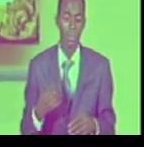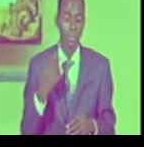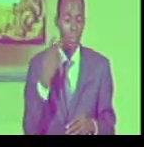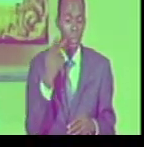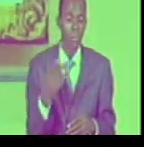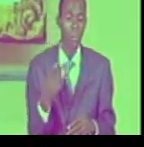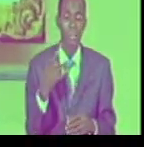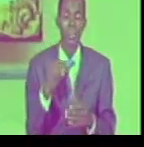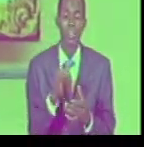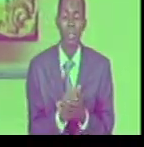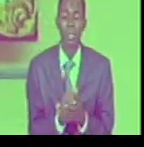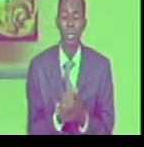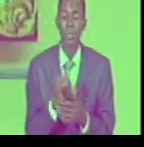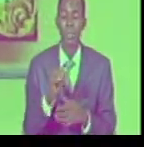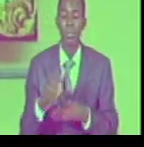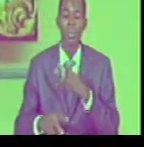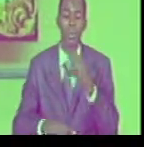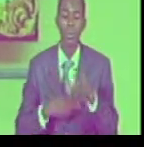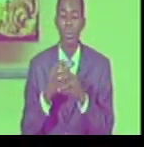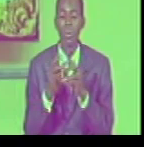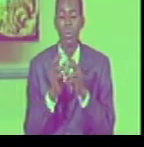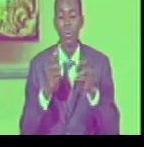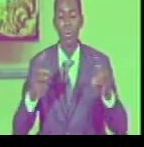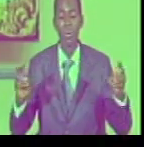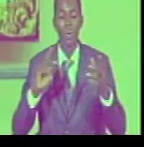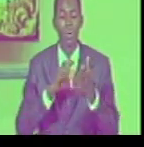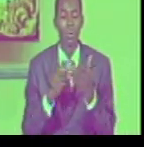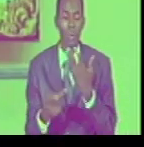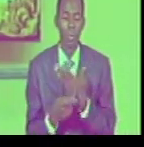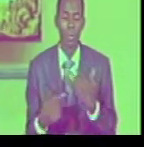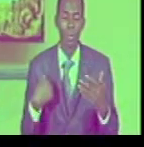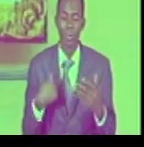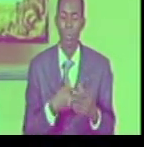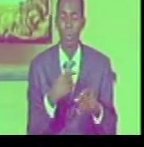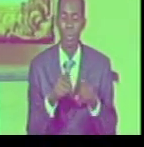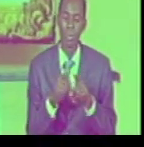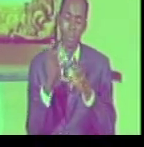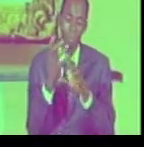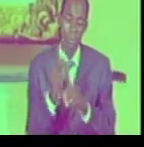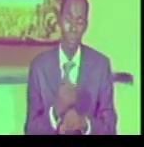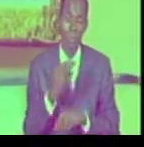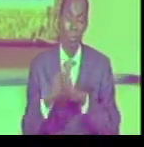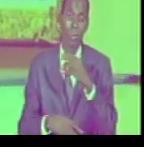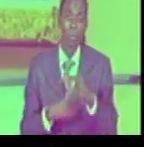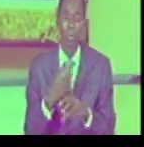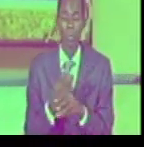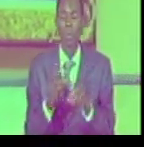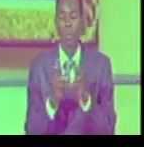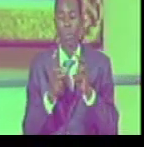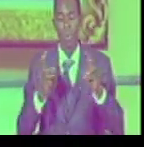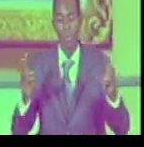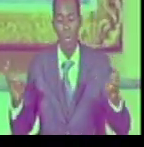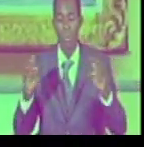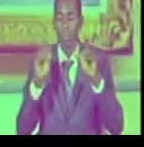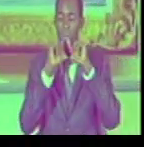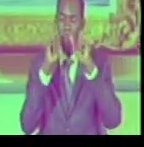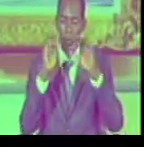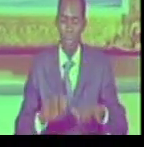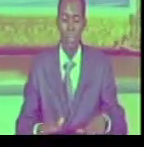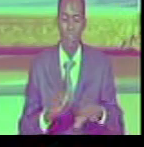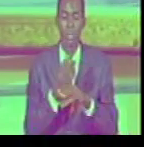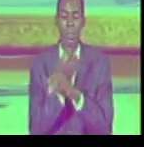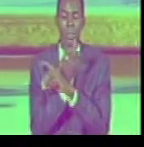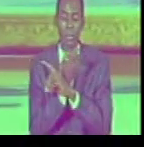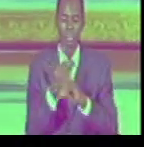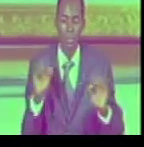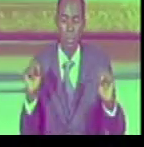global, and with the global crusades, we have global blessing, global salvation, global healing, global deliverance, global testimonies. Let's give